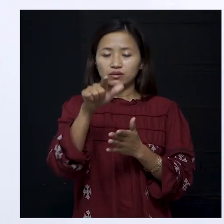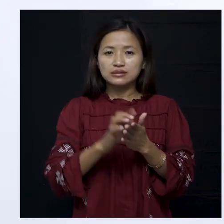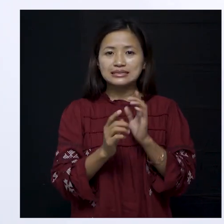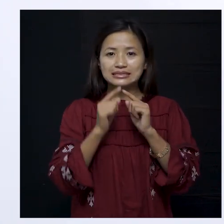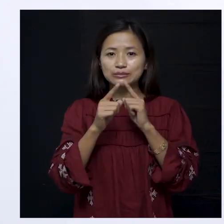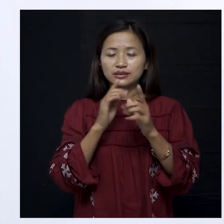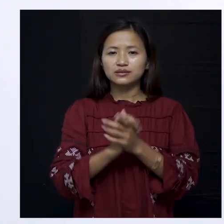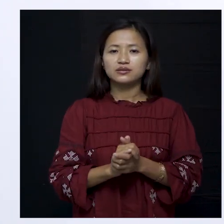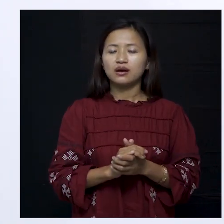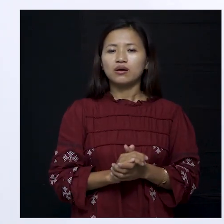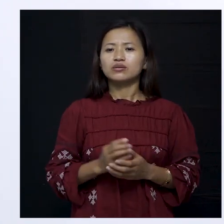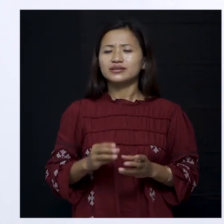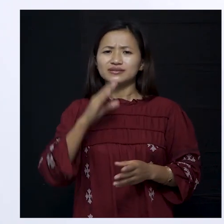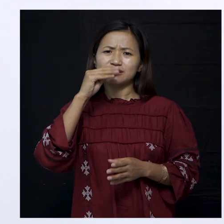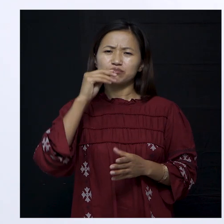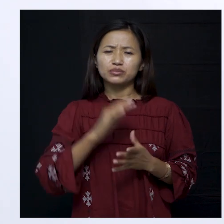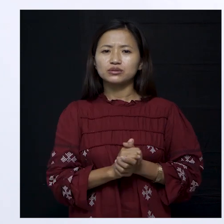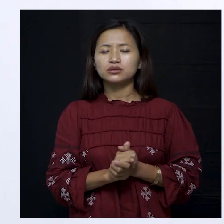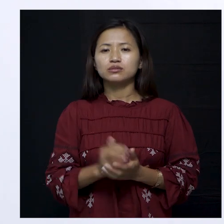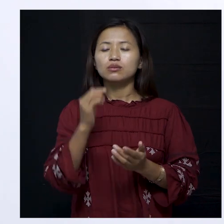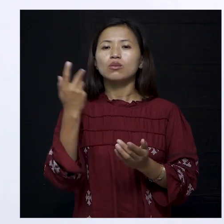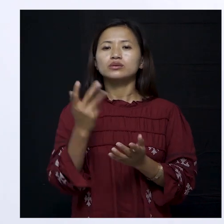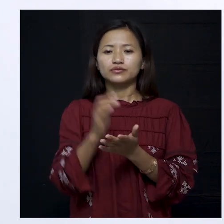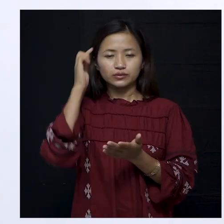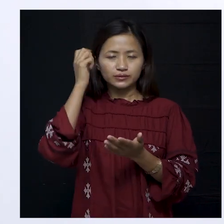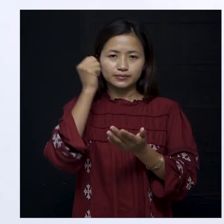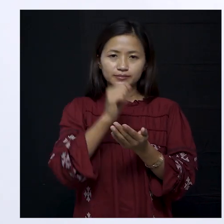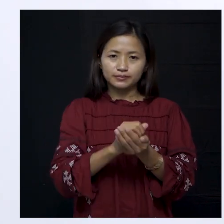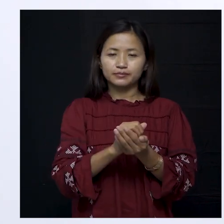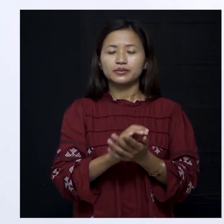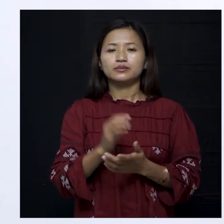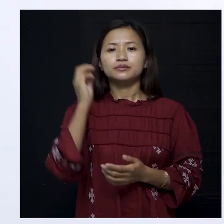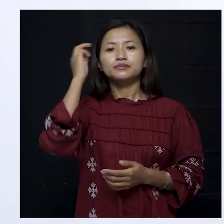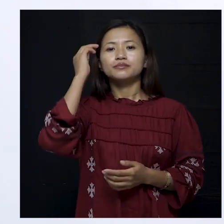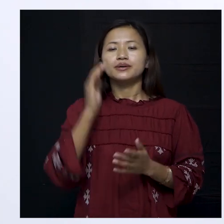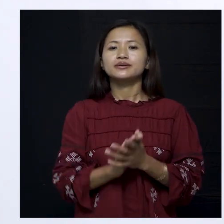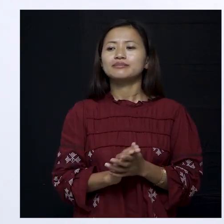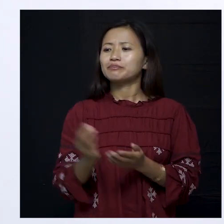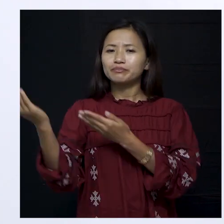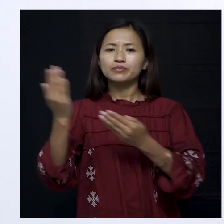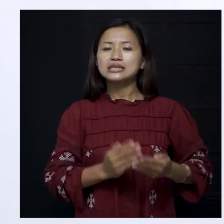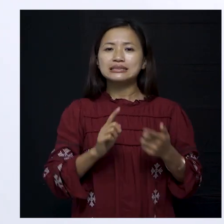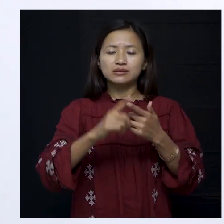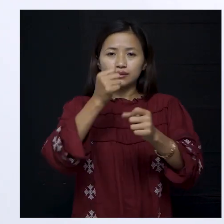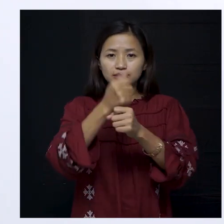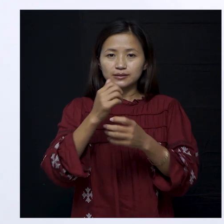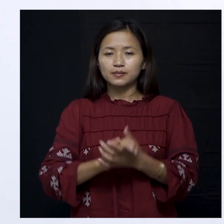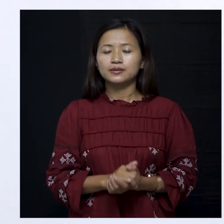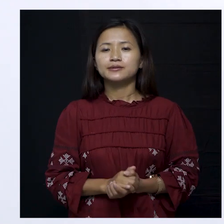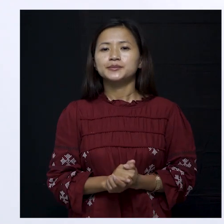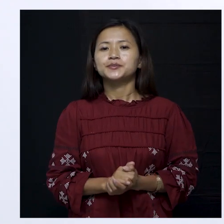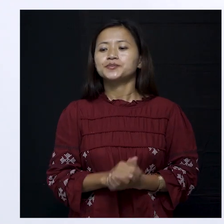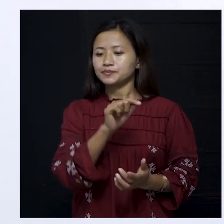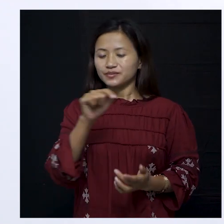are giving a speech, what we have to keep in mind is we have to bring some examples if we want,